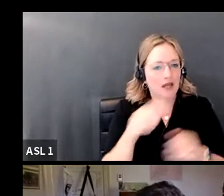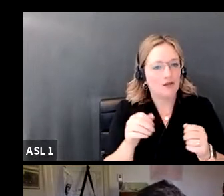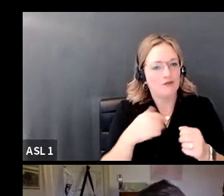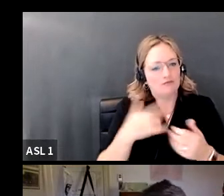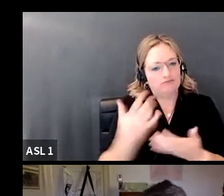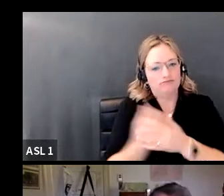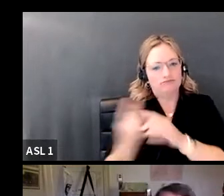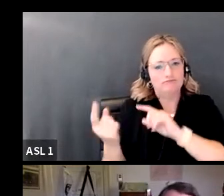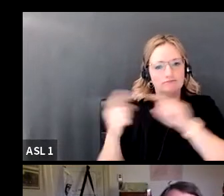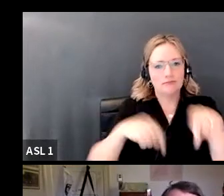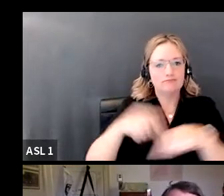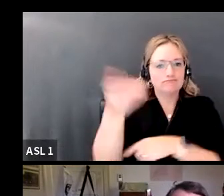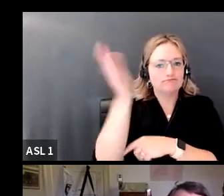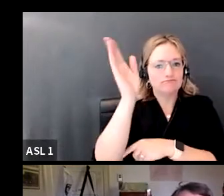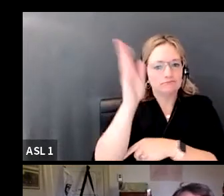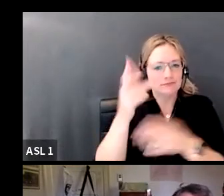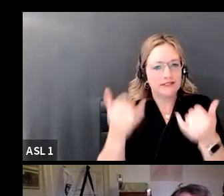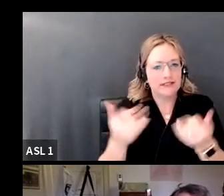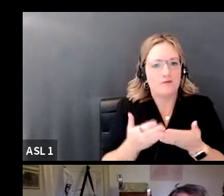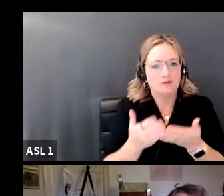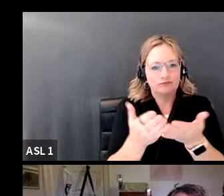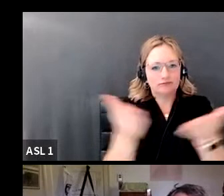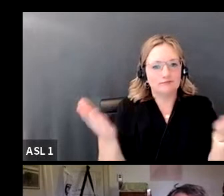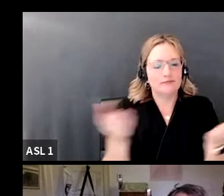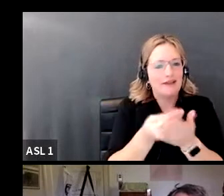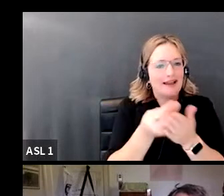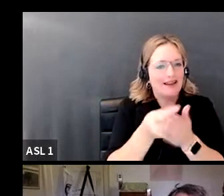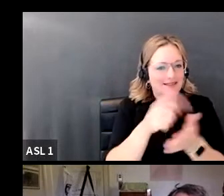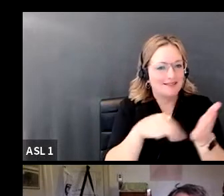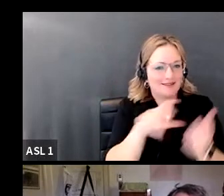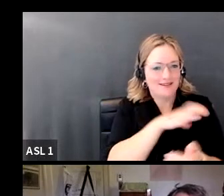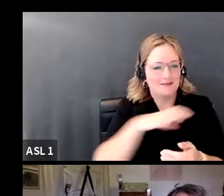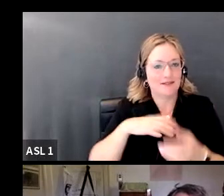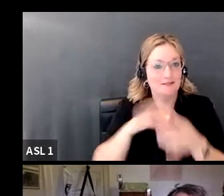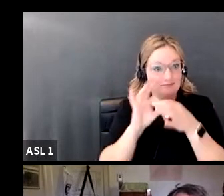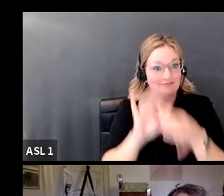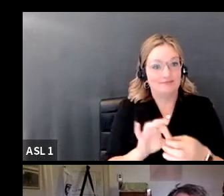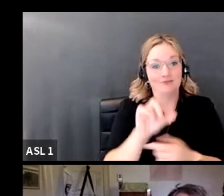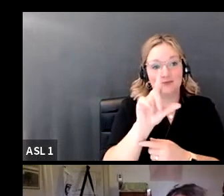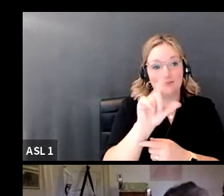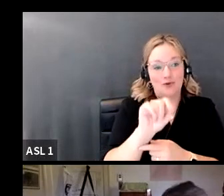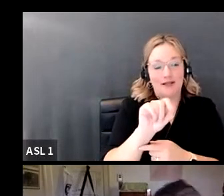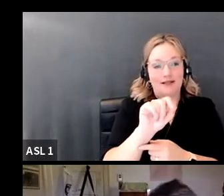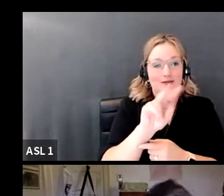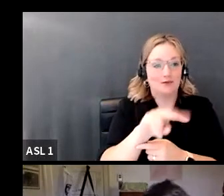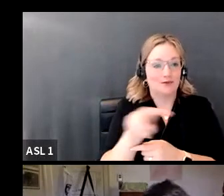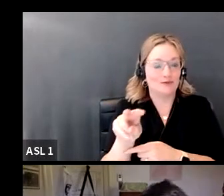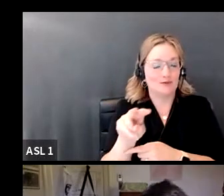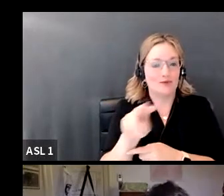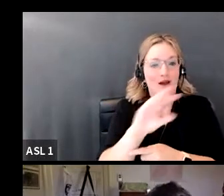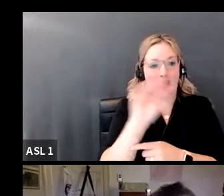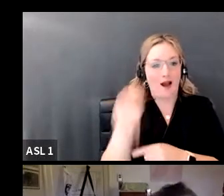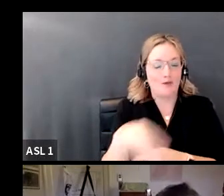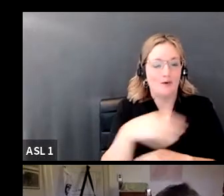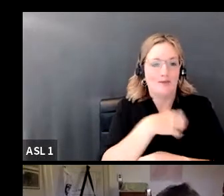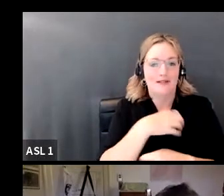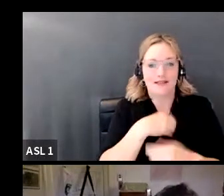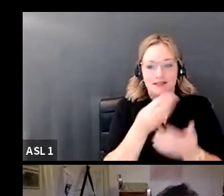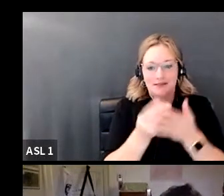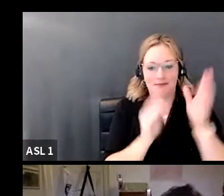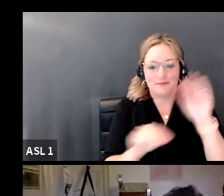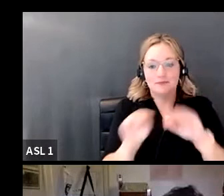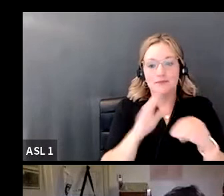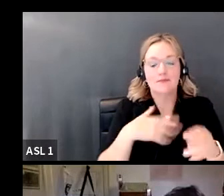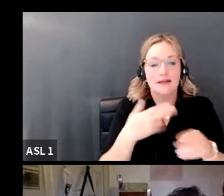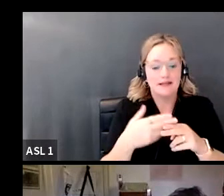before the police services board finance and audit committee with regard to the 2022 ottawa police budget my name is marie aveline and i'm